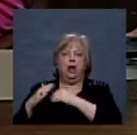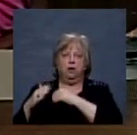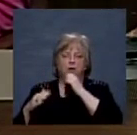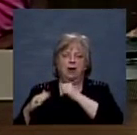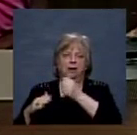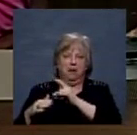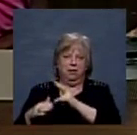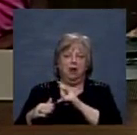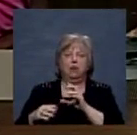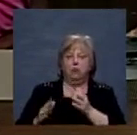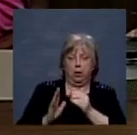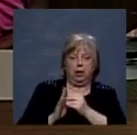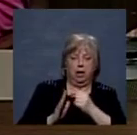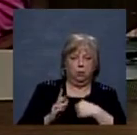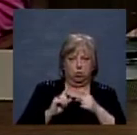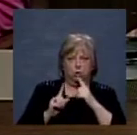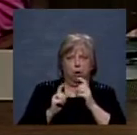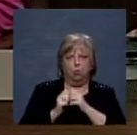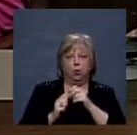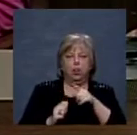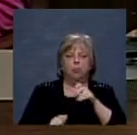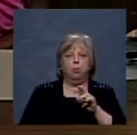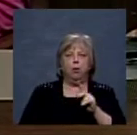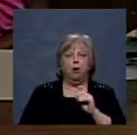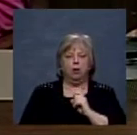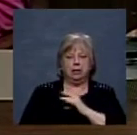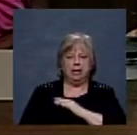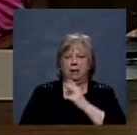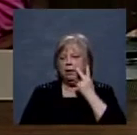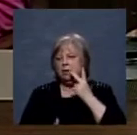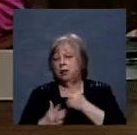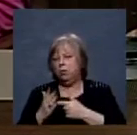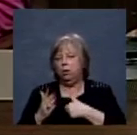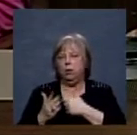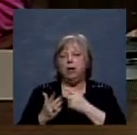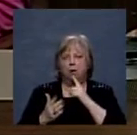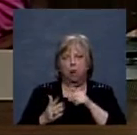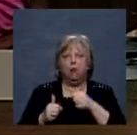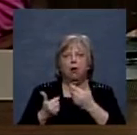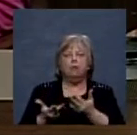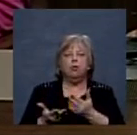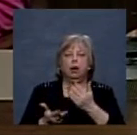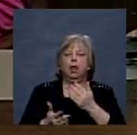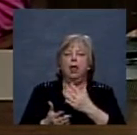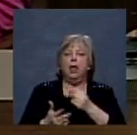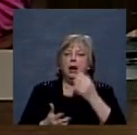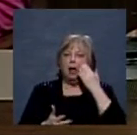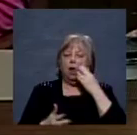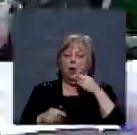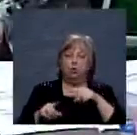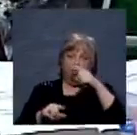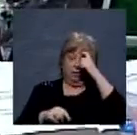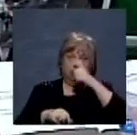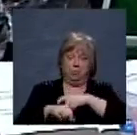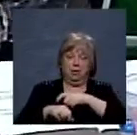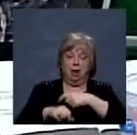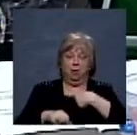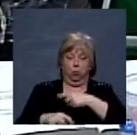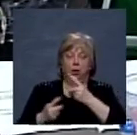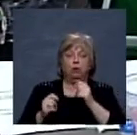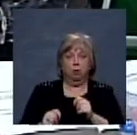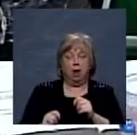to our park staff and see what is being offered. I know we try to have one of our rec programs out there in the summer, but neighborhood kids